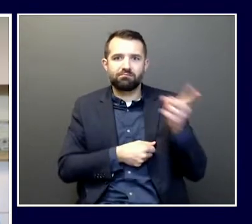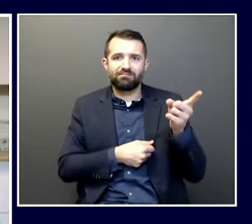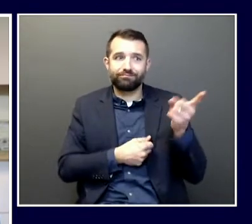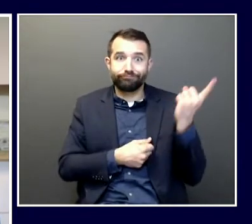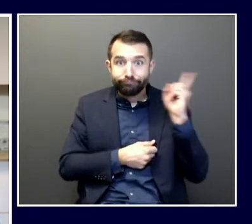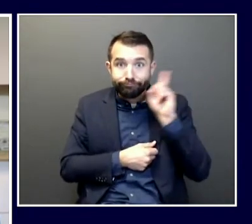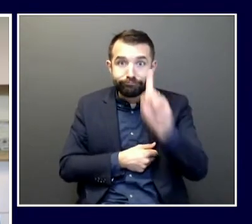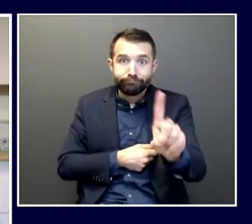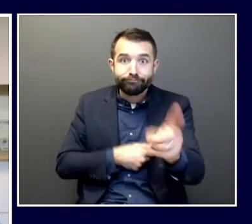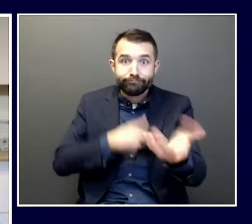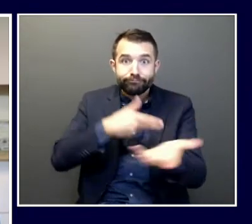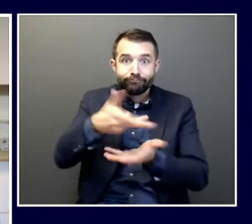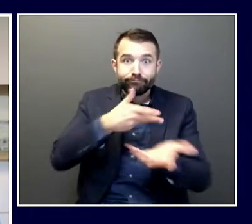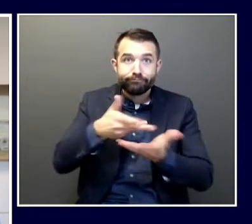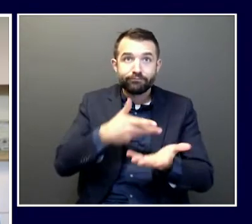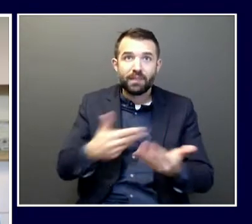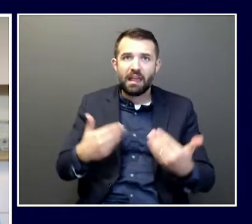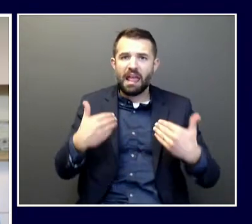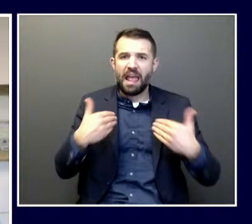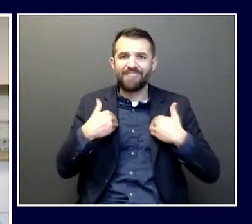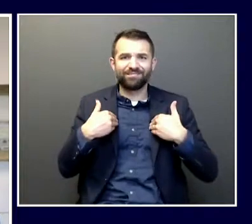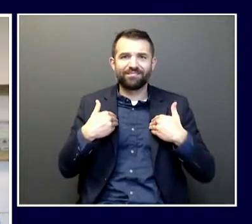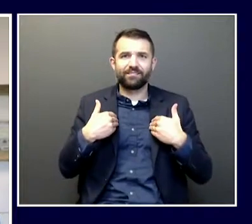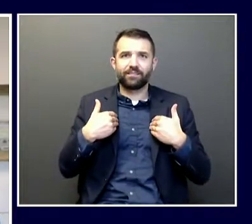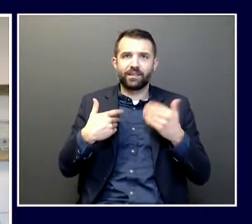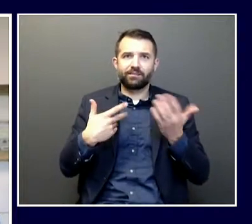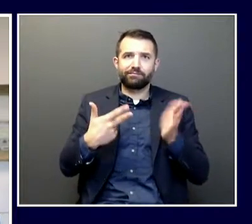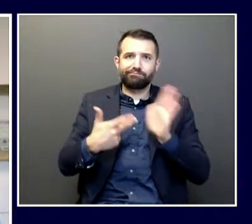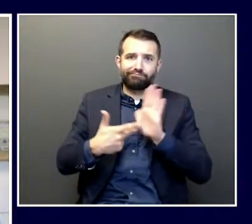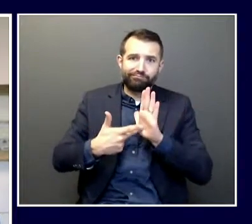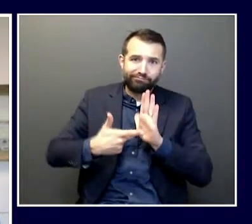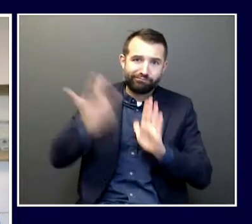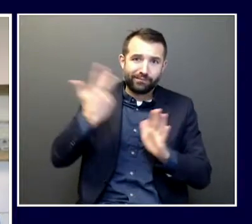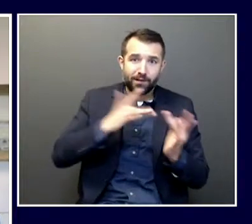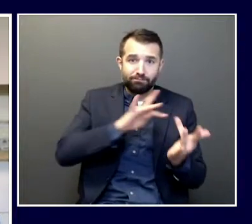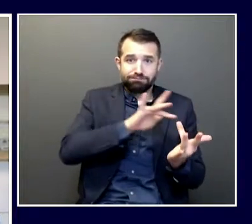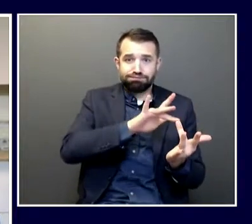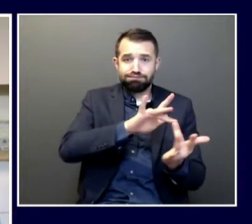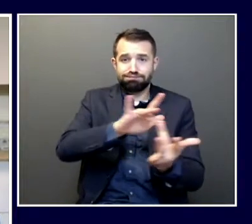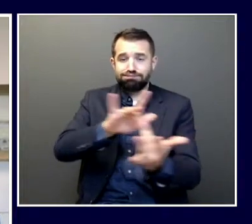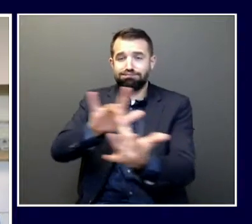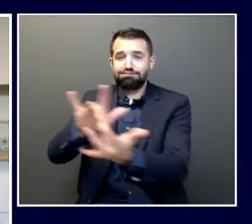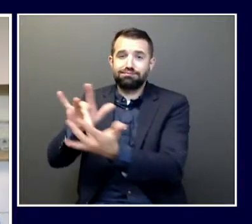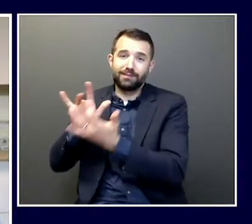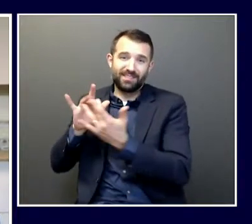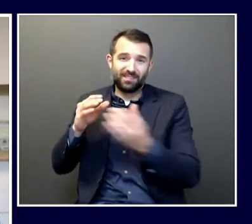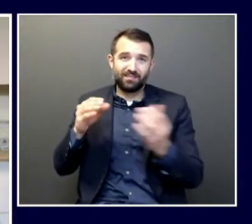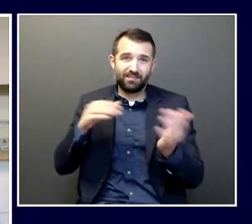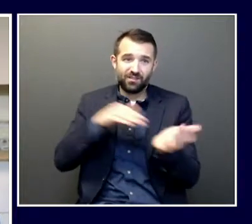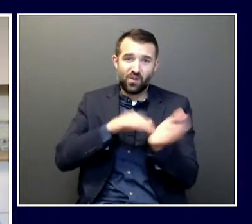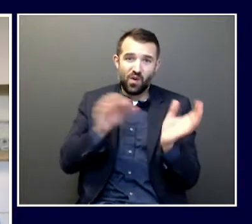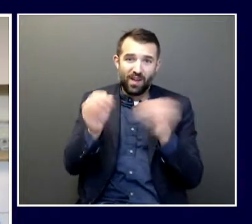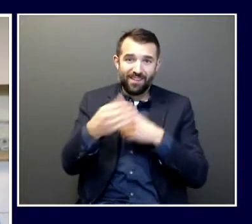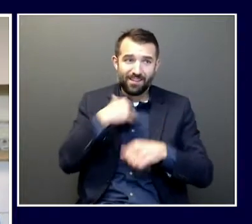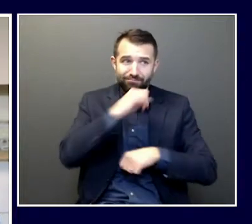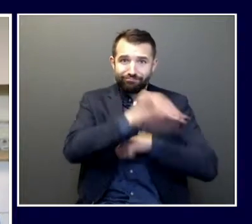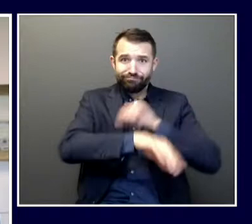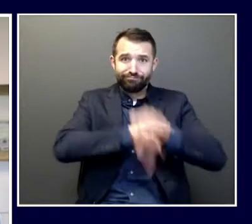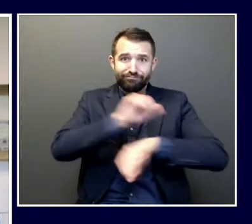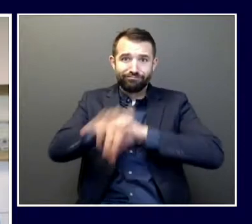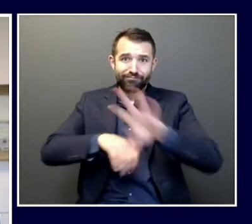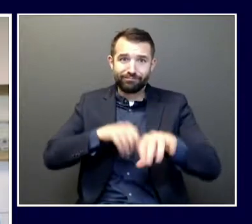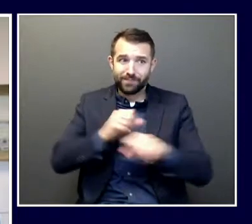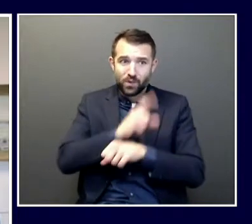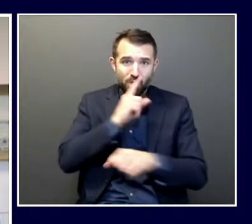we redoubled, tripled our efforts to get the vaccine into primary care offices. And we're starting to see the fruits of that. Some of the